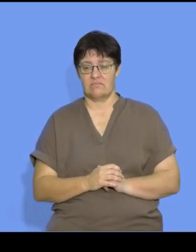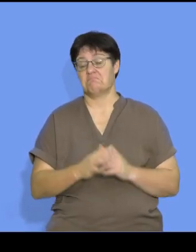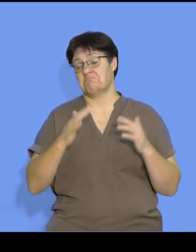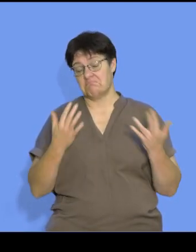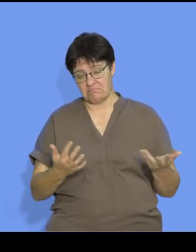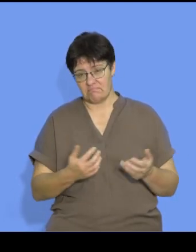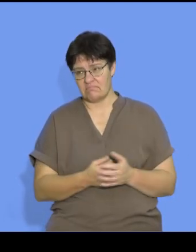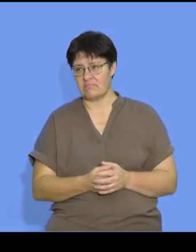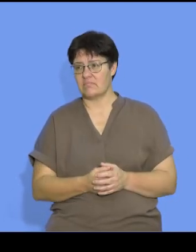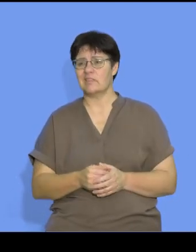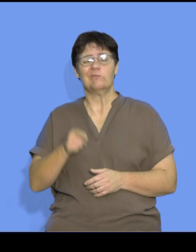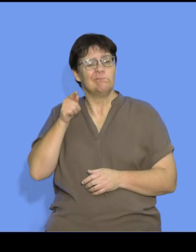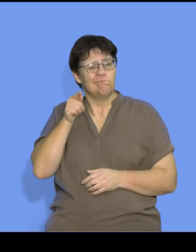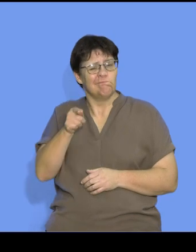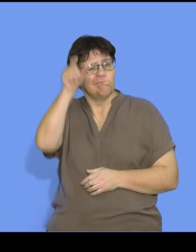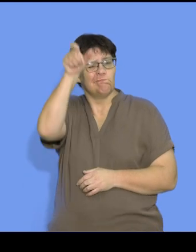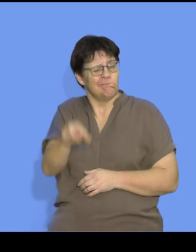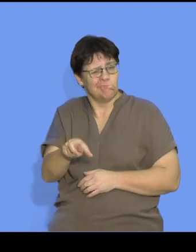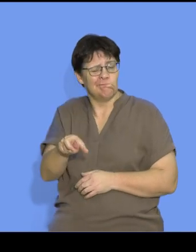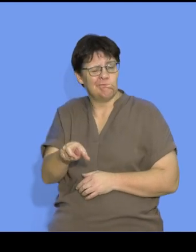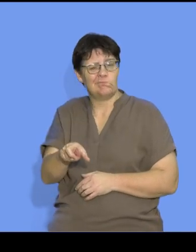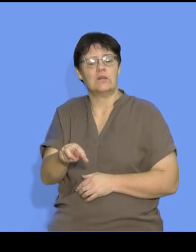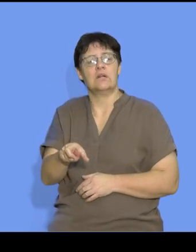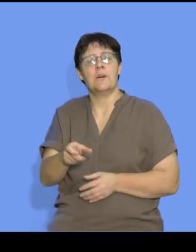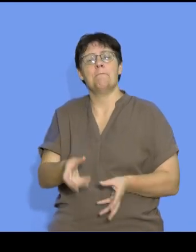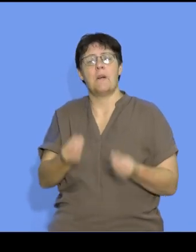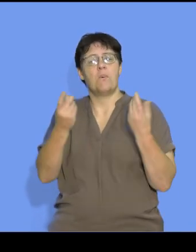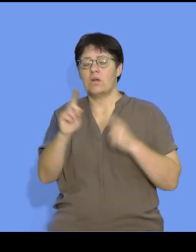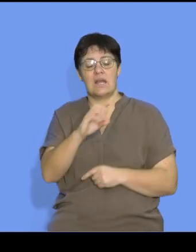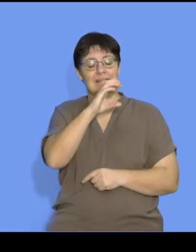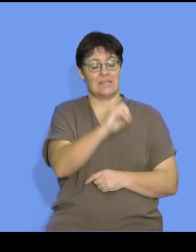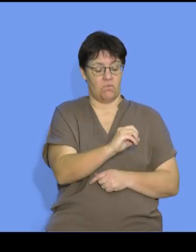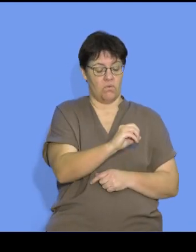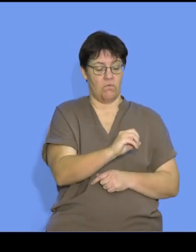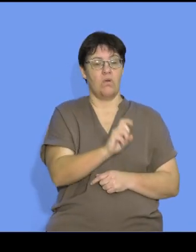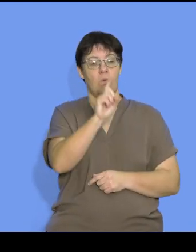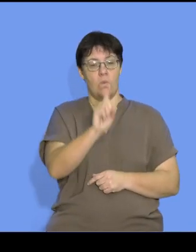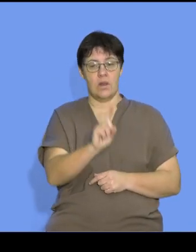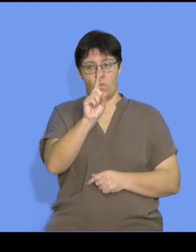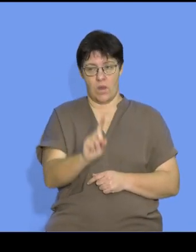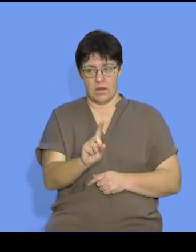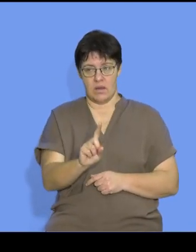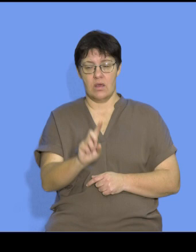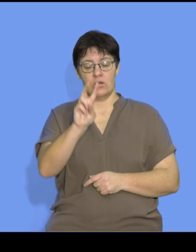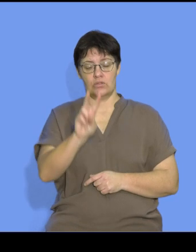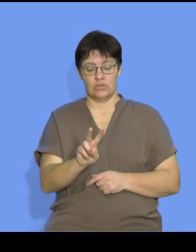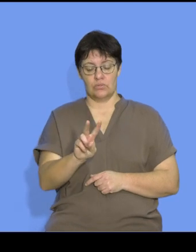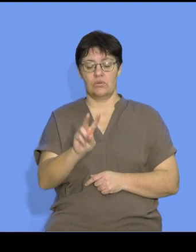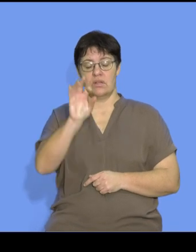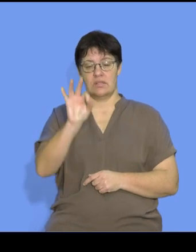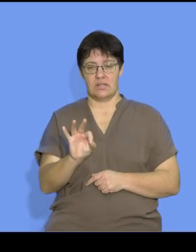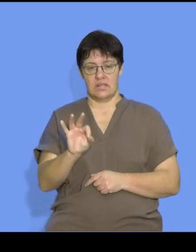So Fibonacci came up with the pattern that goes 0, 1, 1, 2,